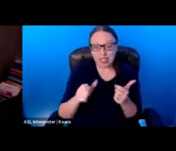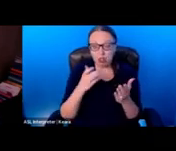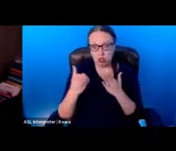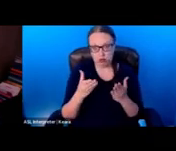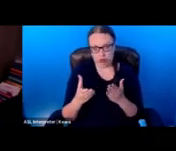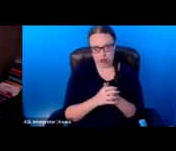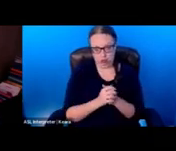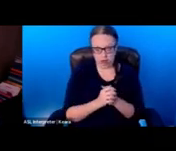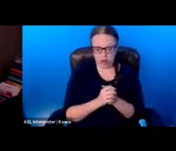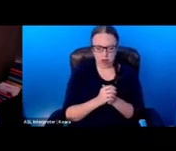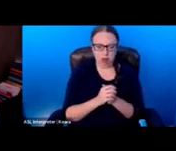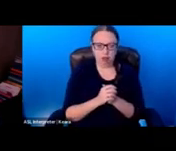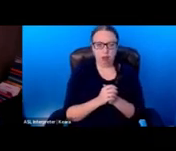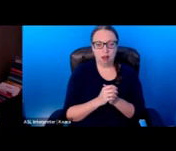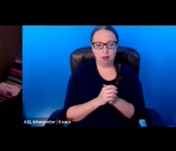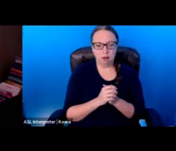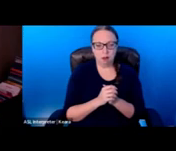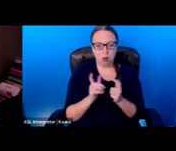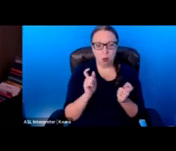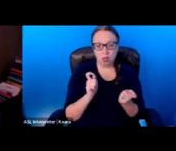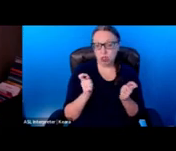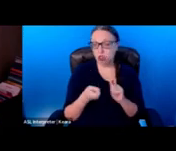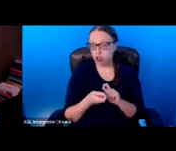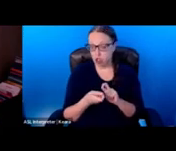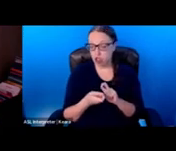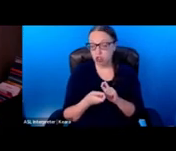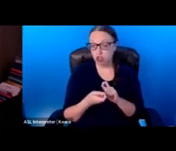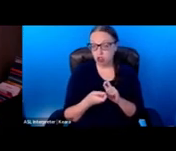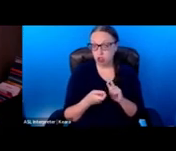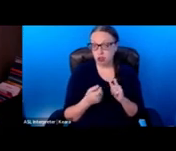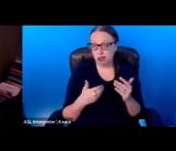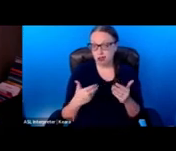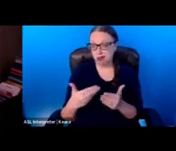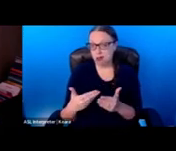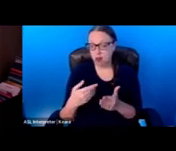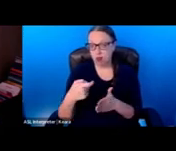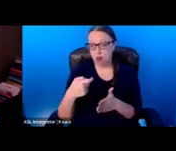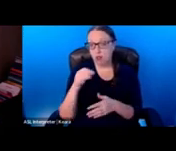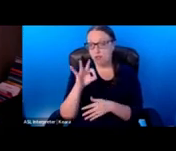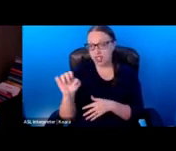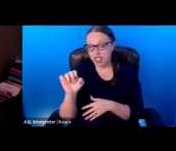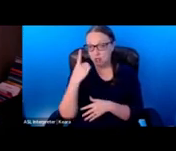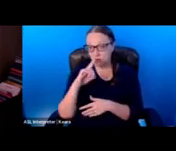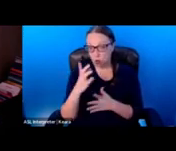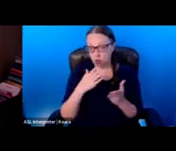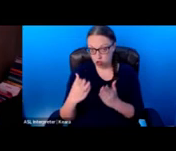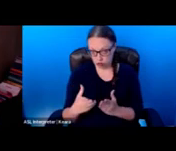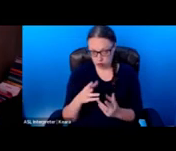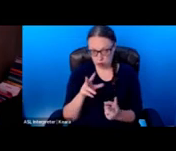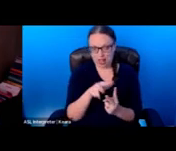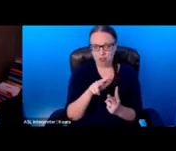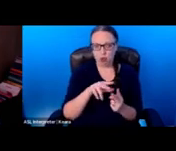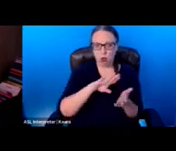so, with the change in and the movement towards fee for service, what has come from that is two waiver